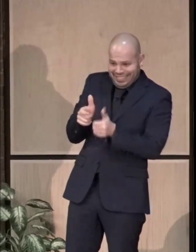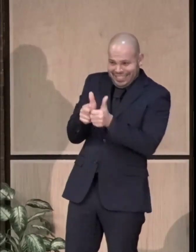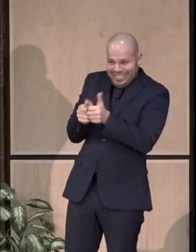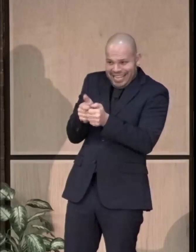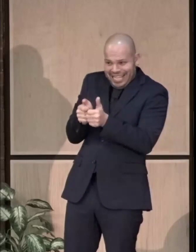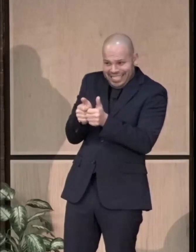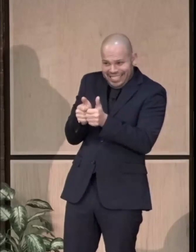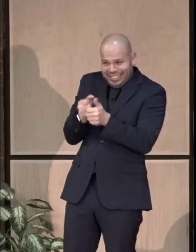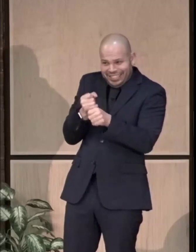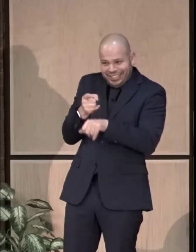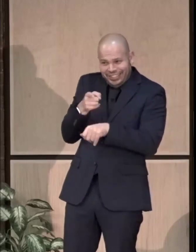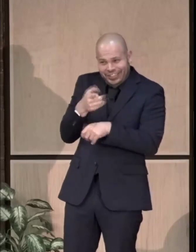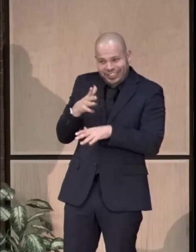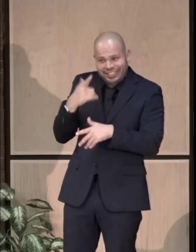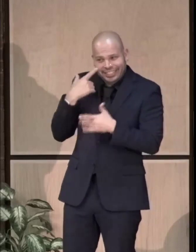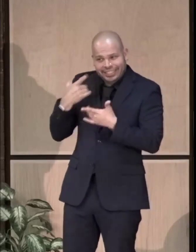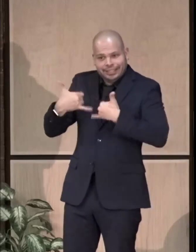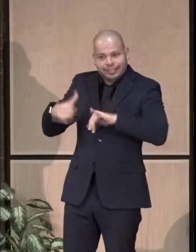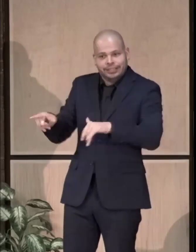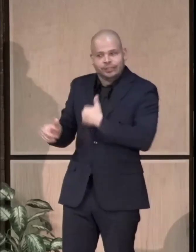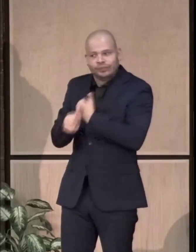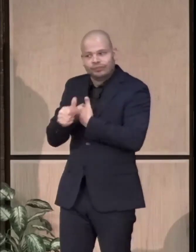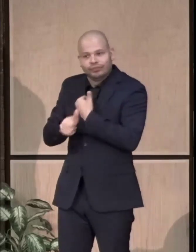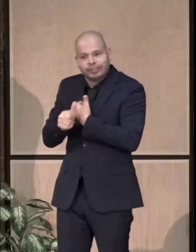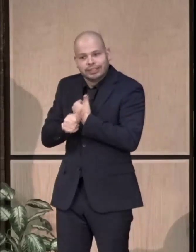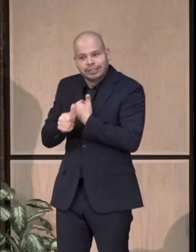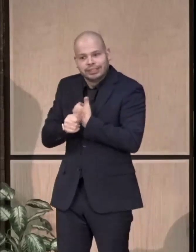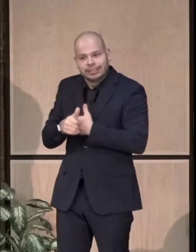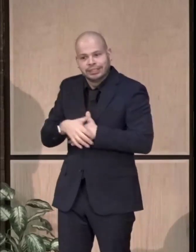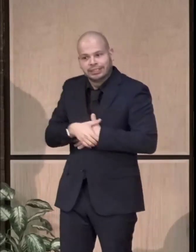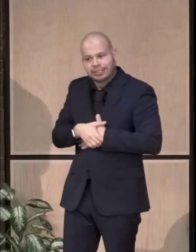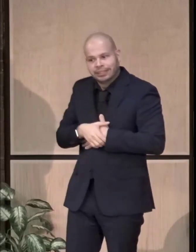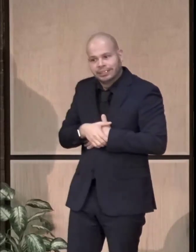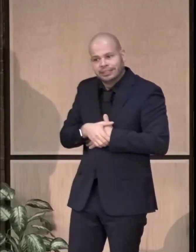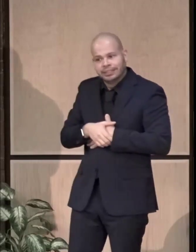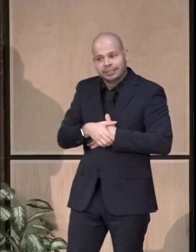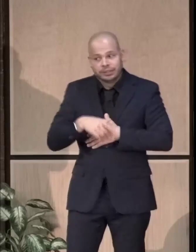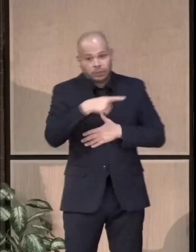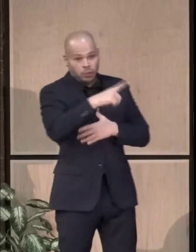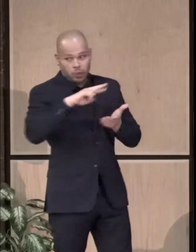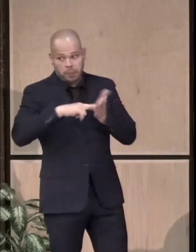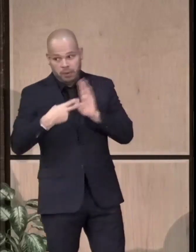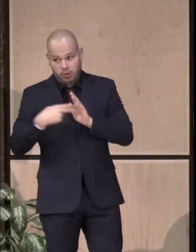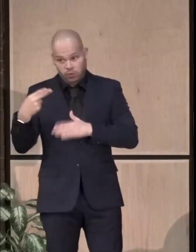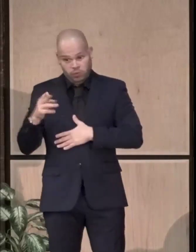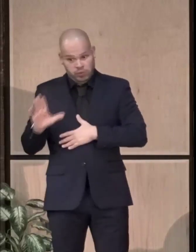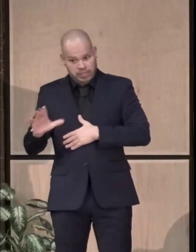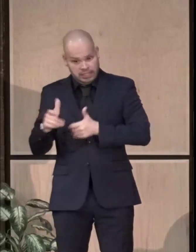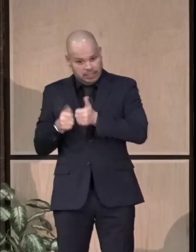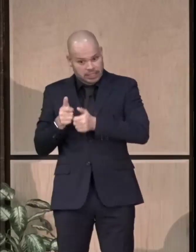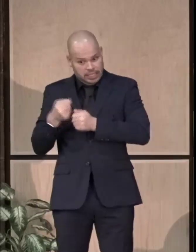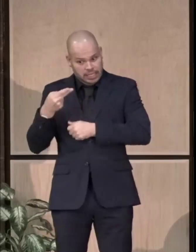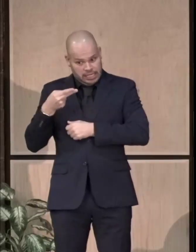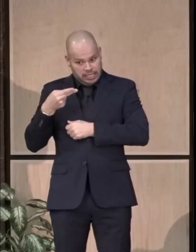you thought he was still a threat, right? You mean Hodgson's text 24 hours prior? Is that what you're referring to?